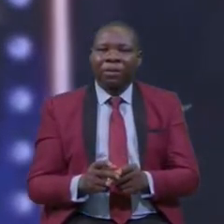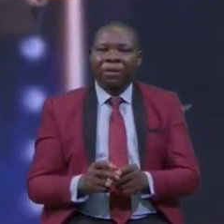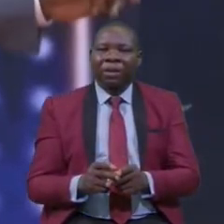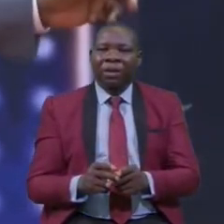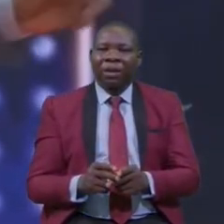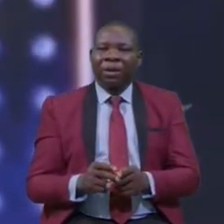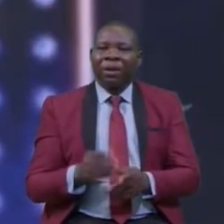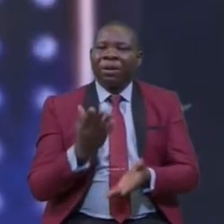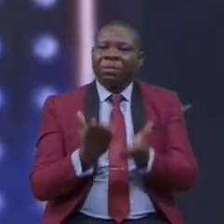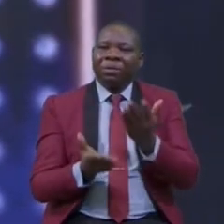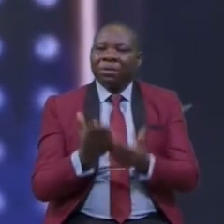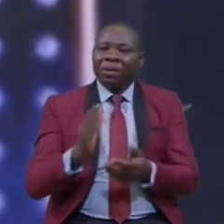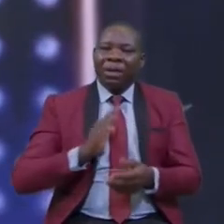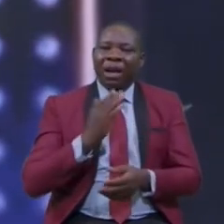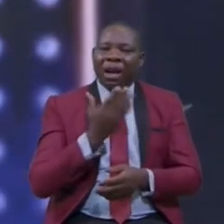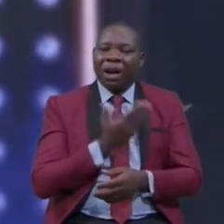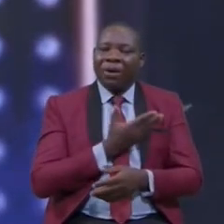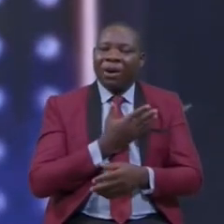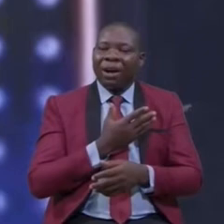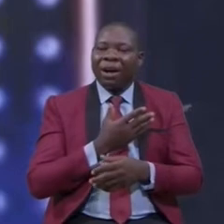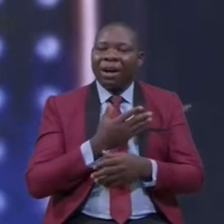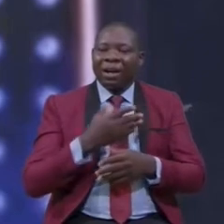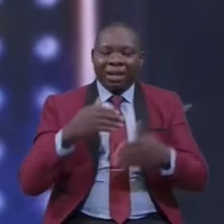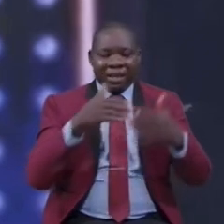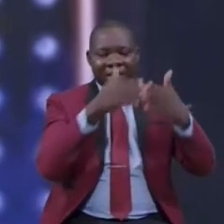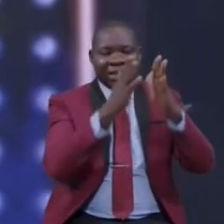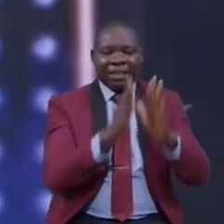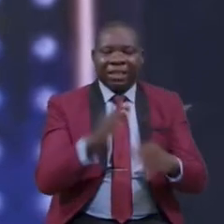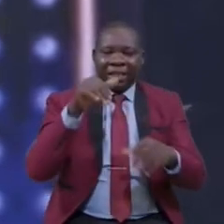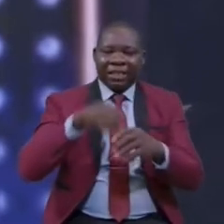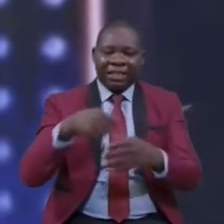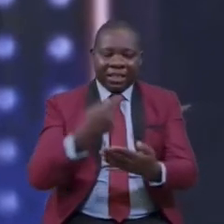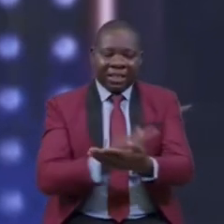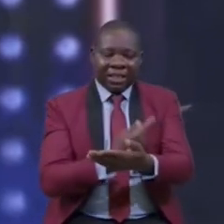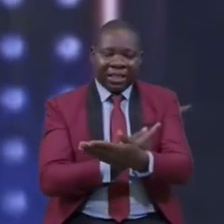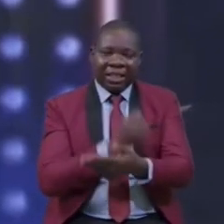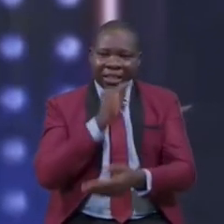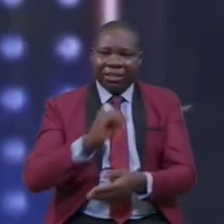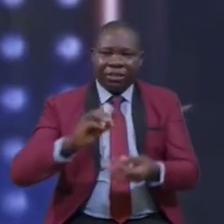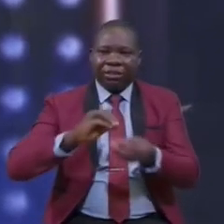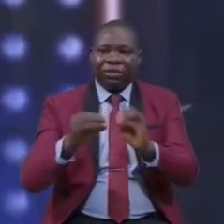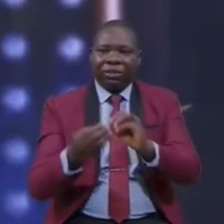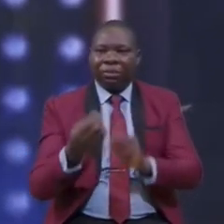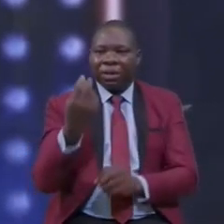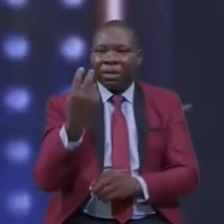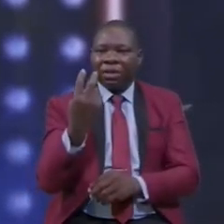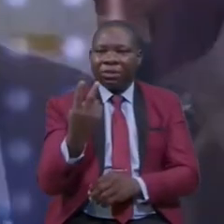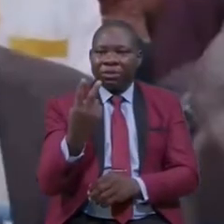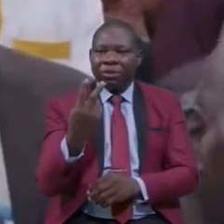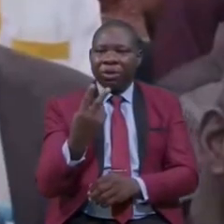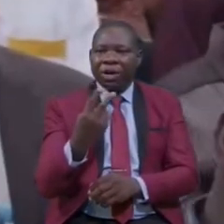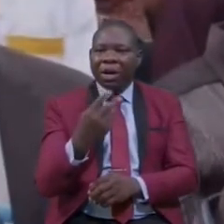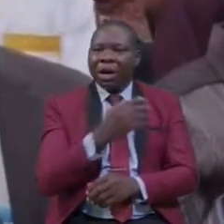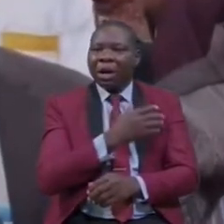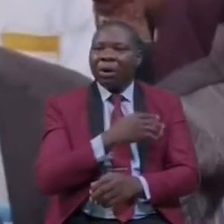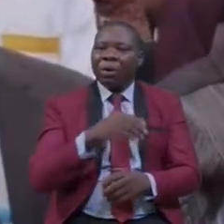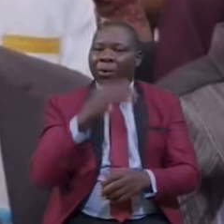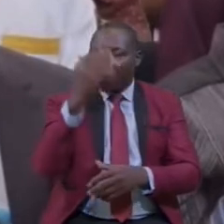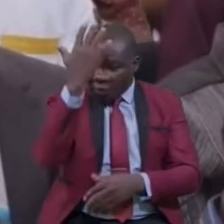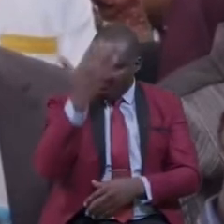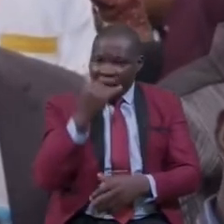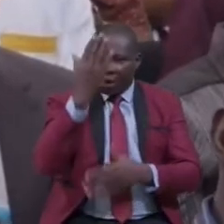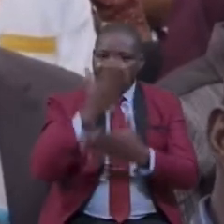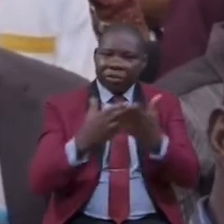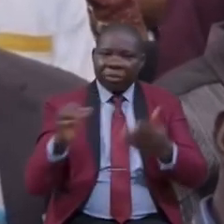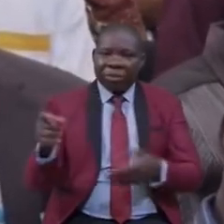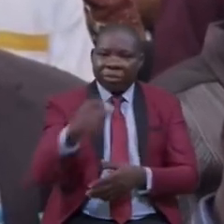Maybe he's number two. Well, some of you are going to go deeper than deeper. Amen. You are